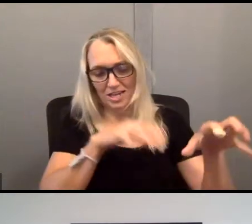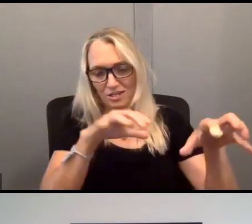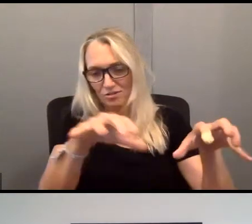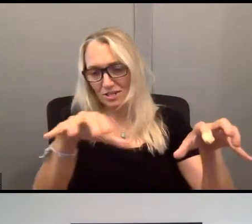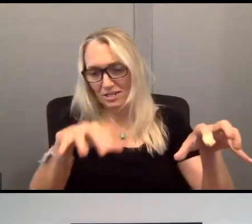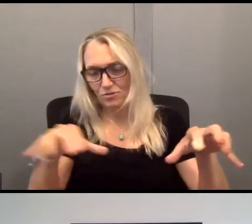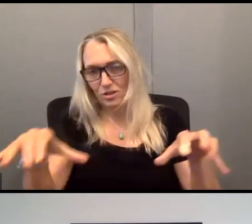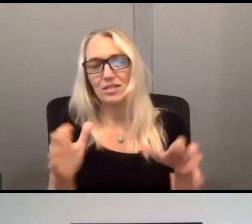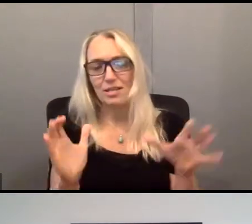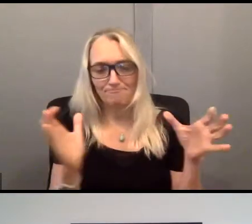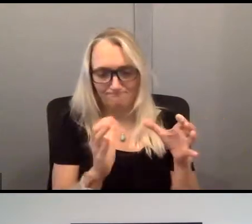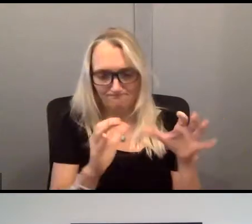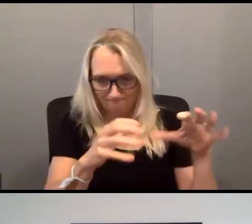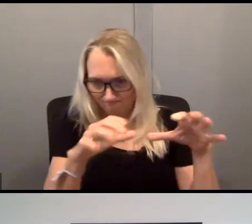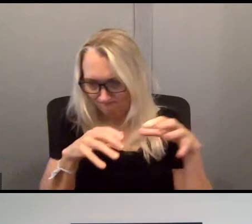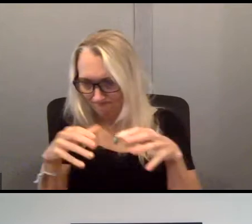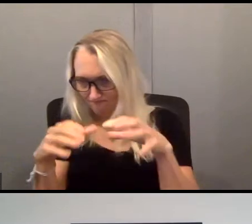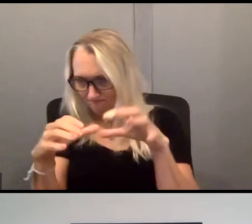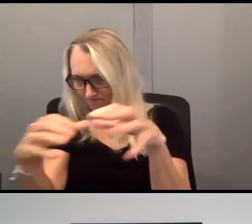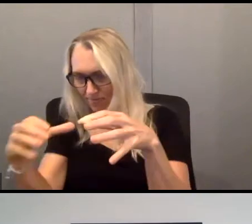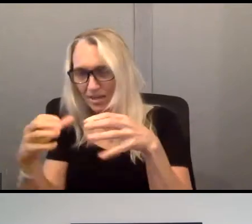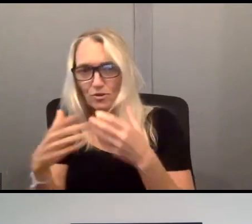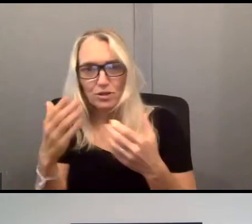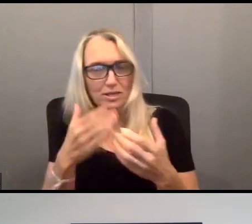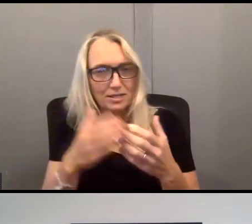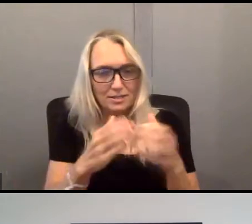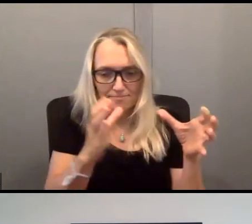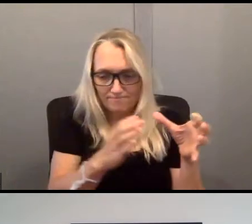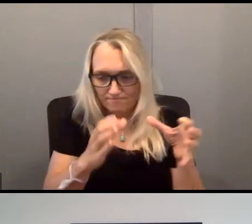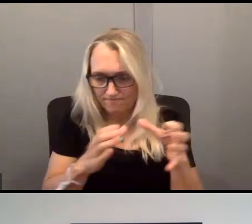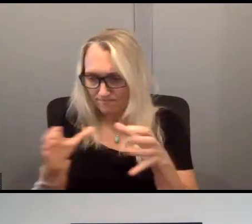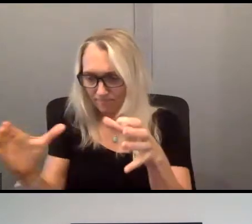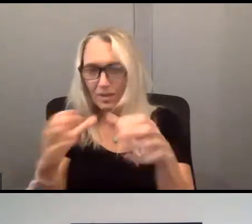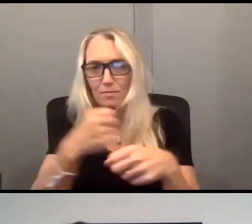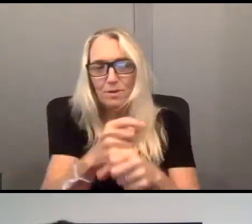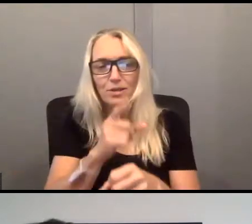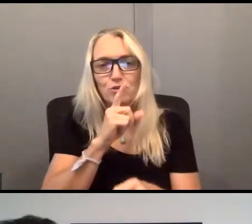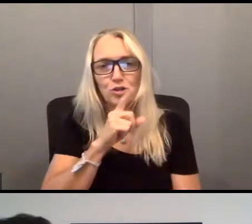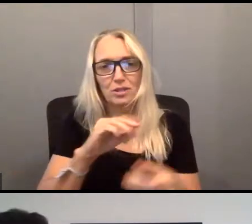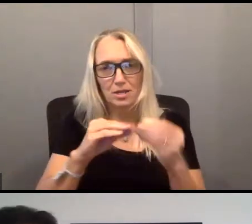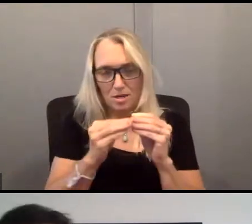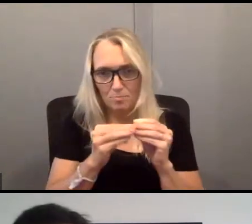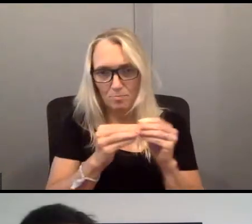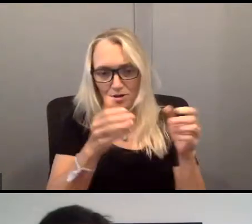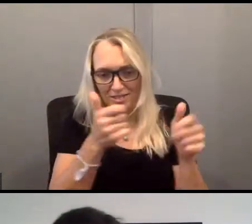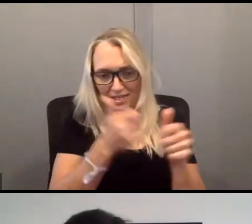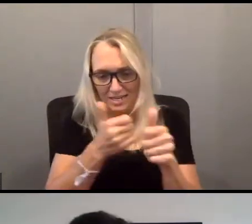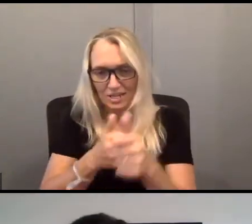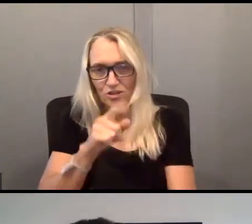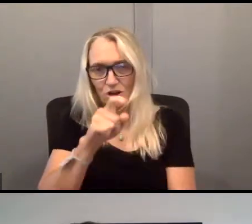compact, contiguous, and convenient, and made up of approximately